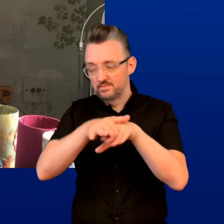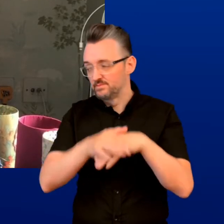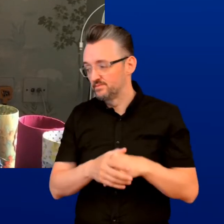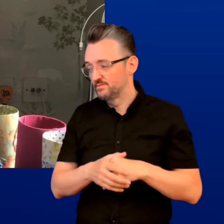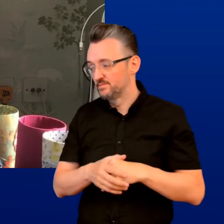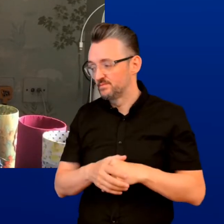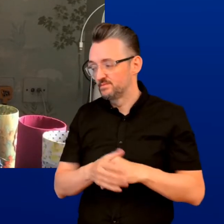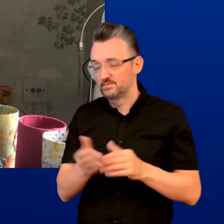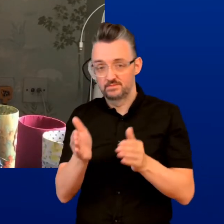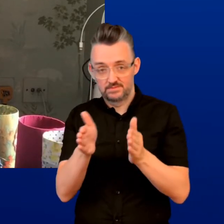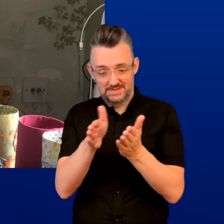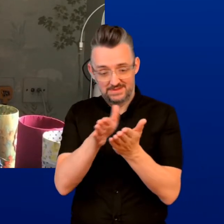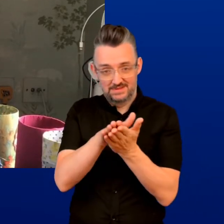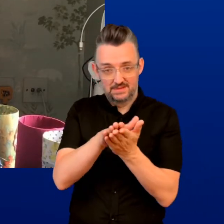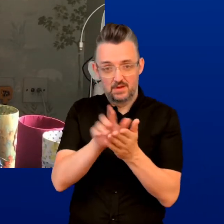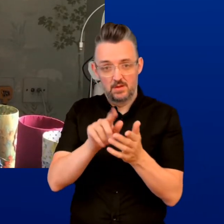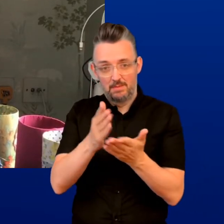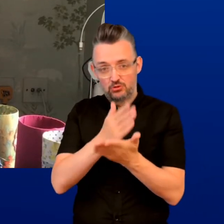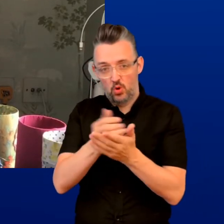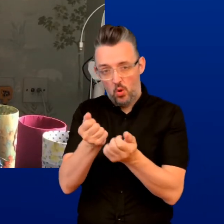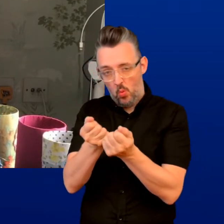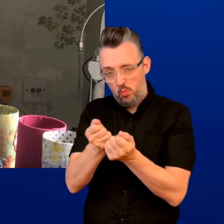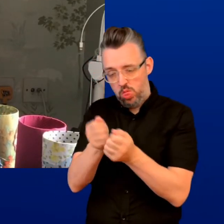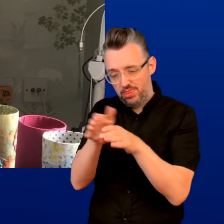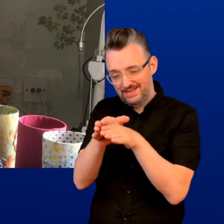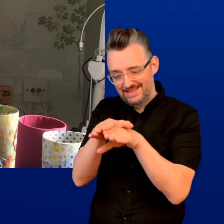Then bend it over, keep it tight,